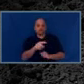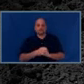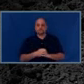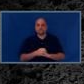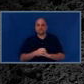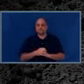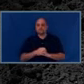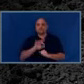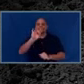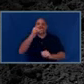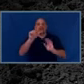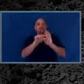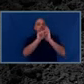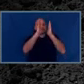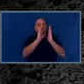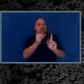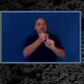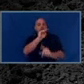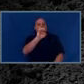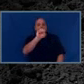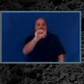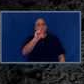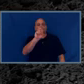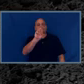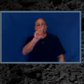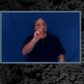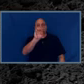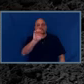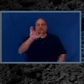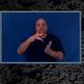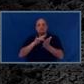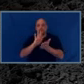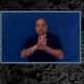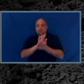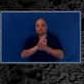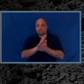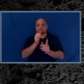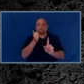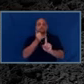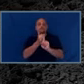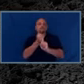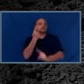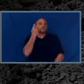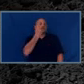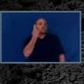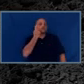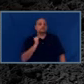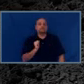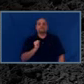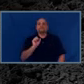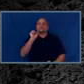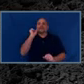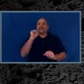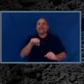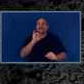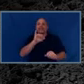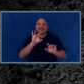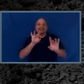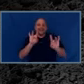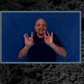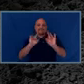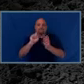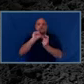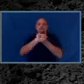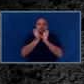an 8th grader at Mesa Verde Middle School, and she asks, is there a possibility that this sample can change the design of